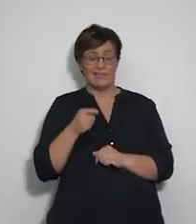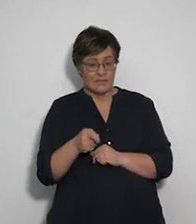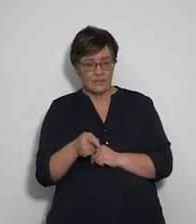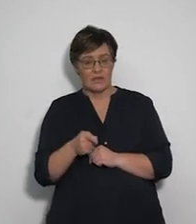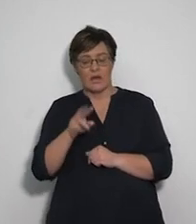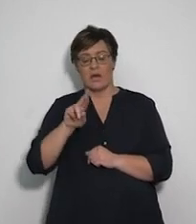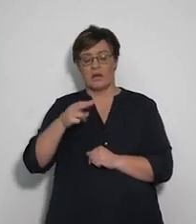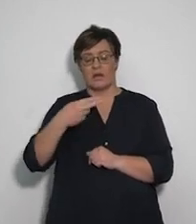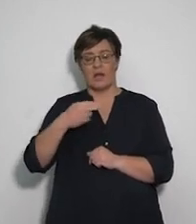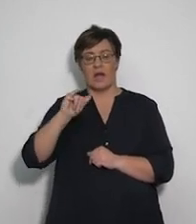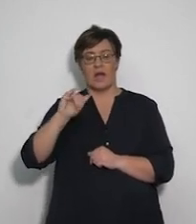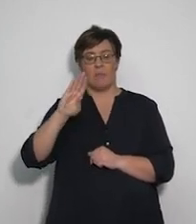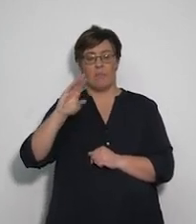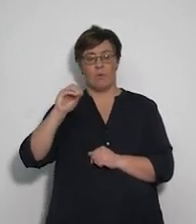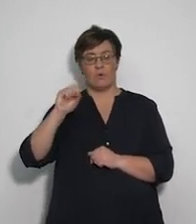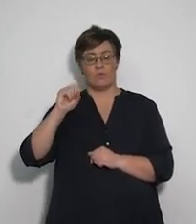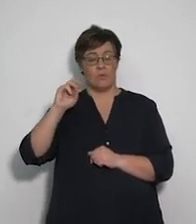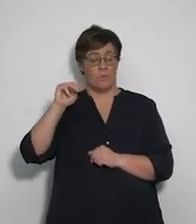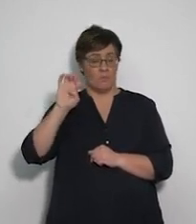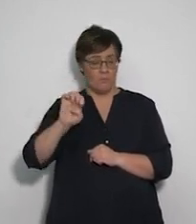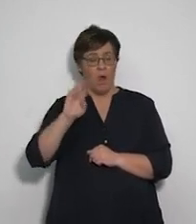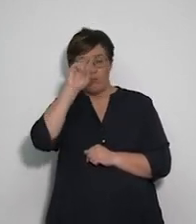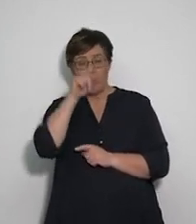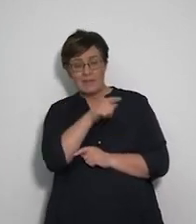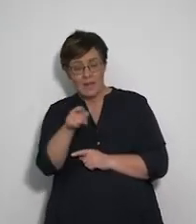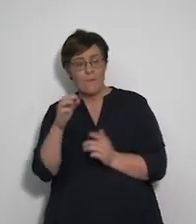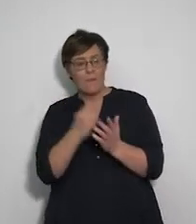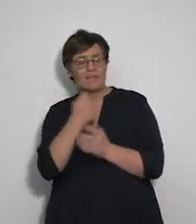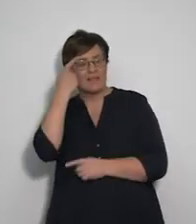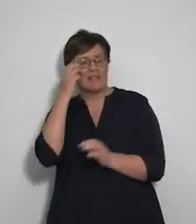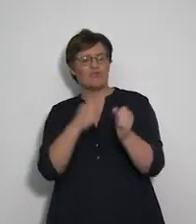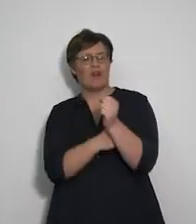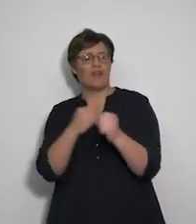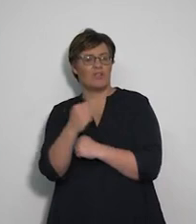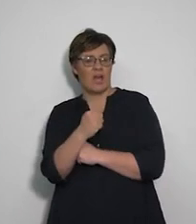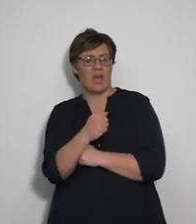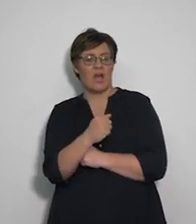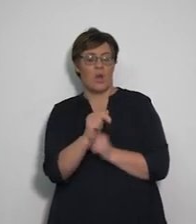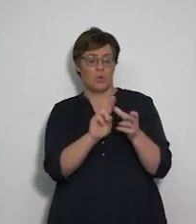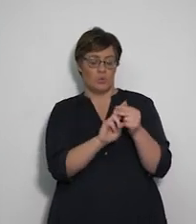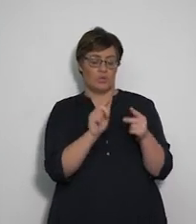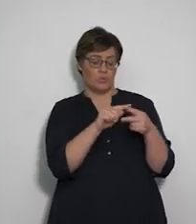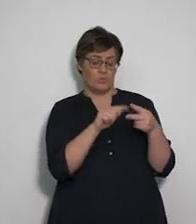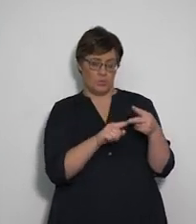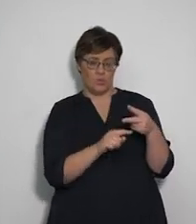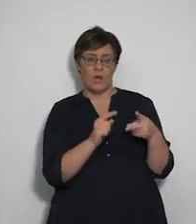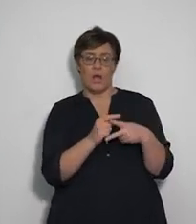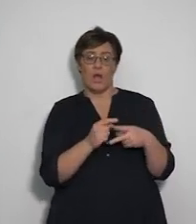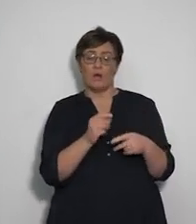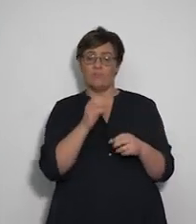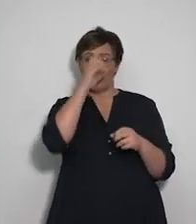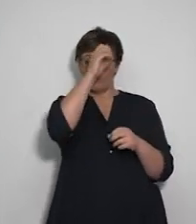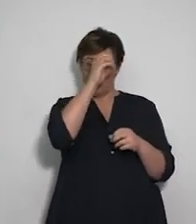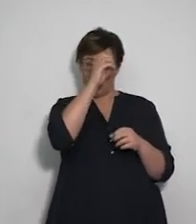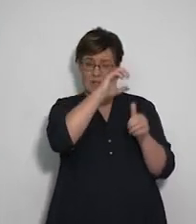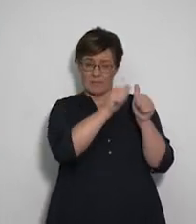the ribosome. And I often remind the learners to think of a structure that's made up of two units. It's got a small